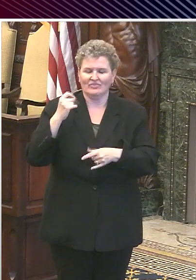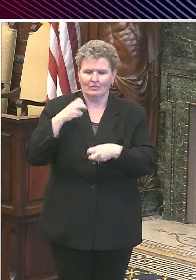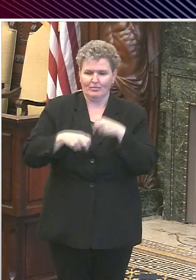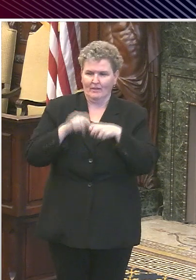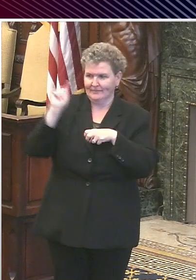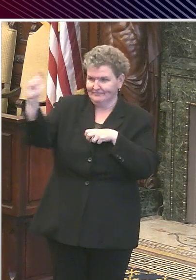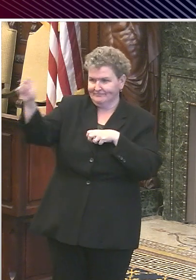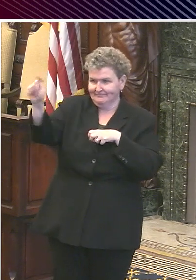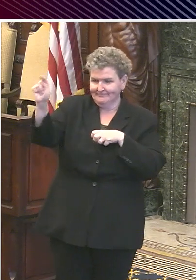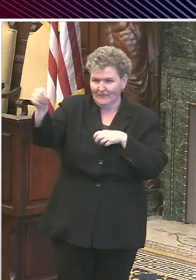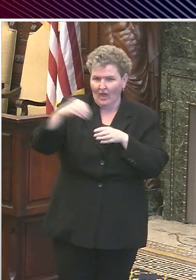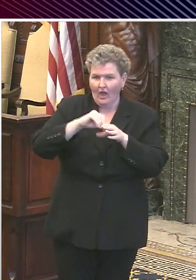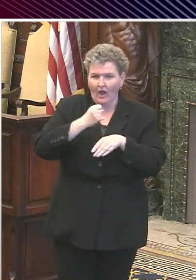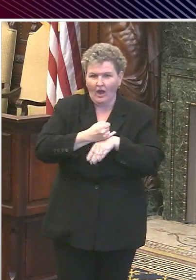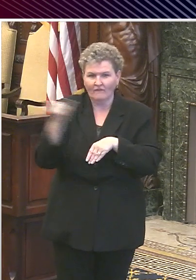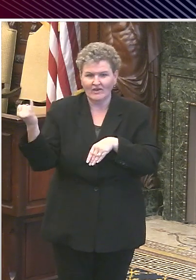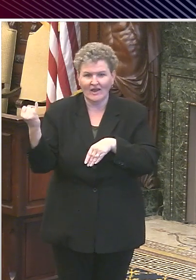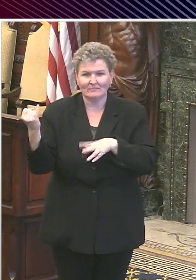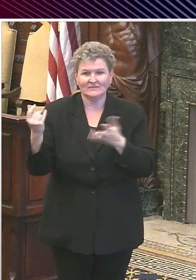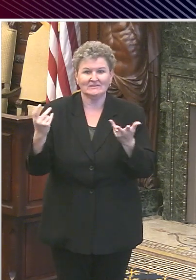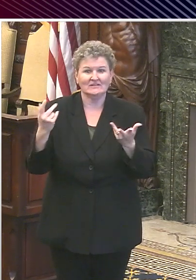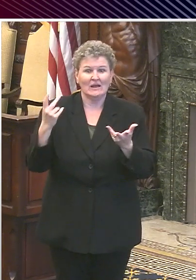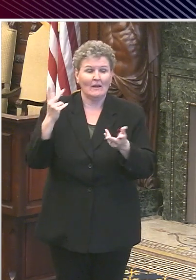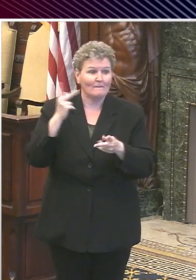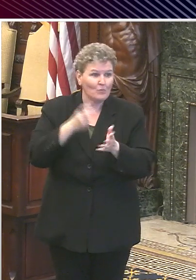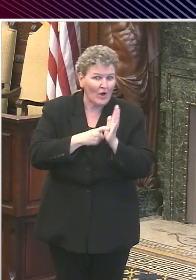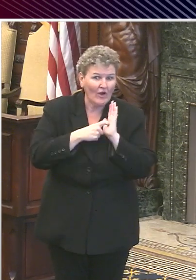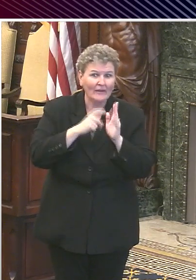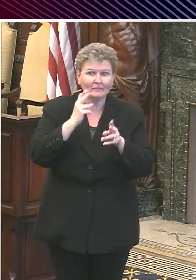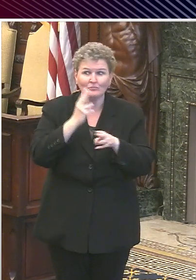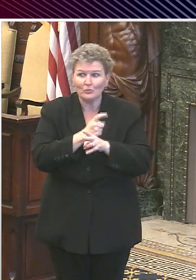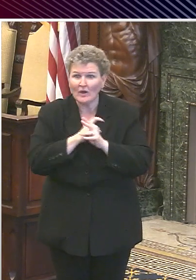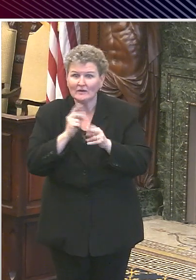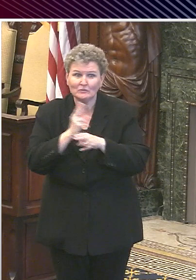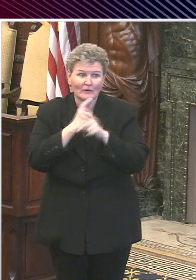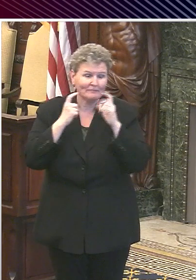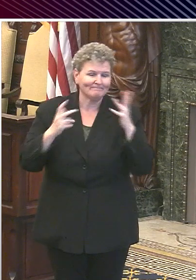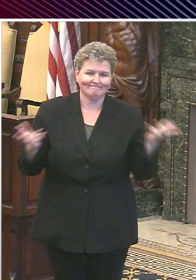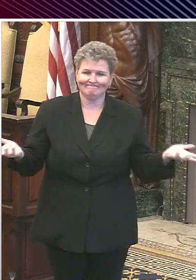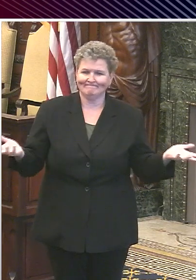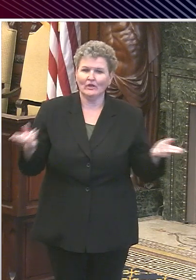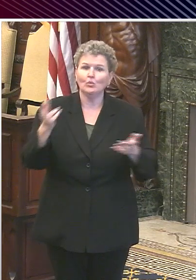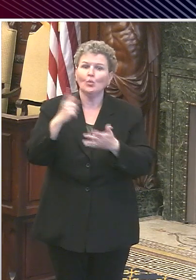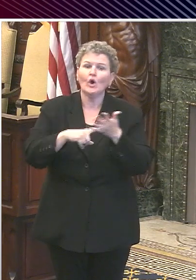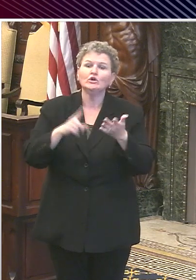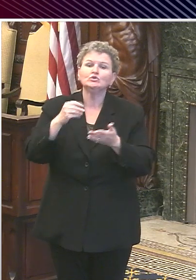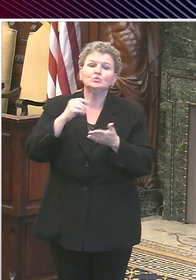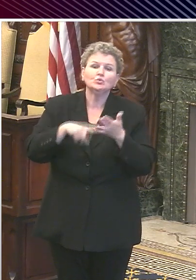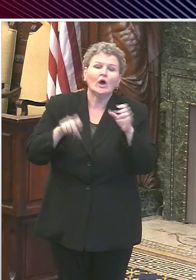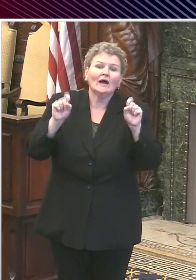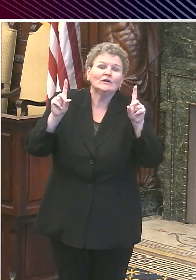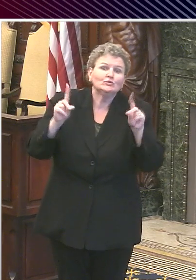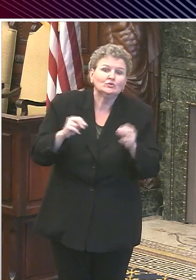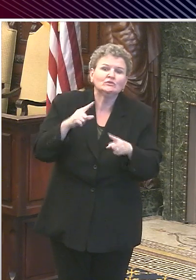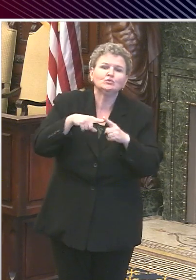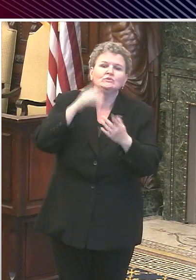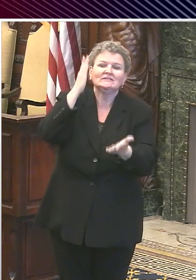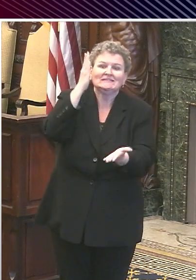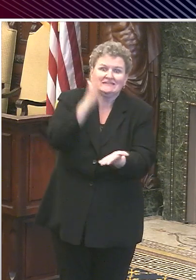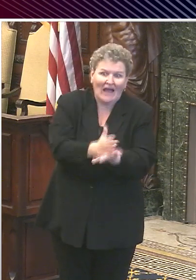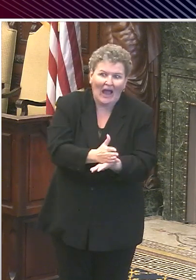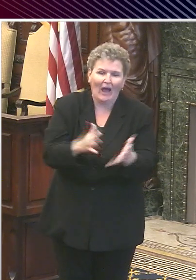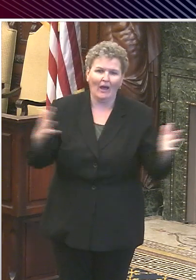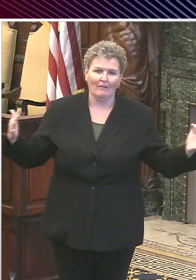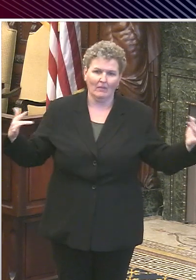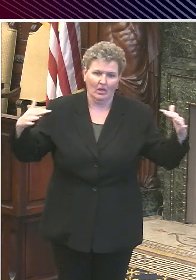nothing we could require Temple to do. We said, do what you can to try to discourage social gatherings amongst those who are off campus.